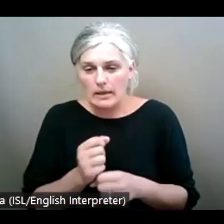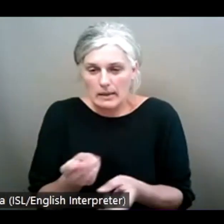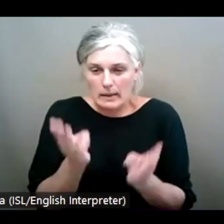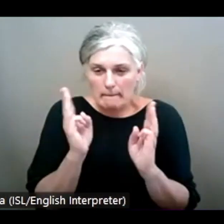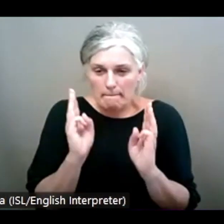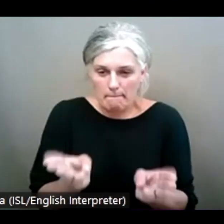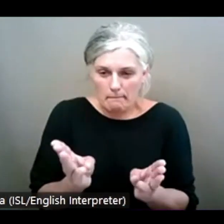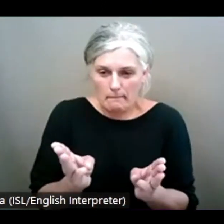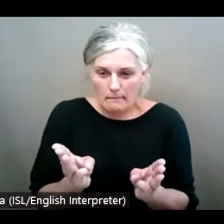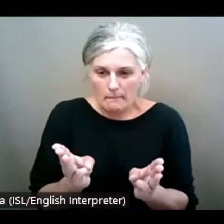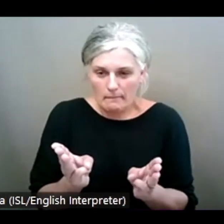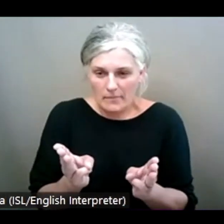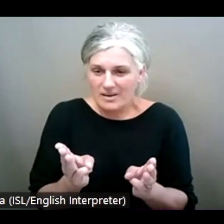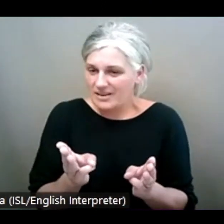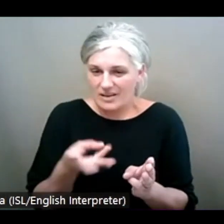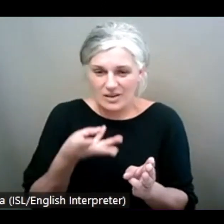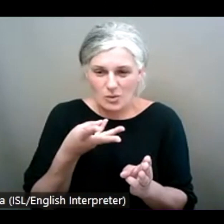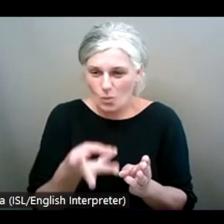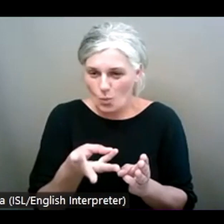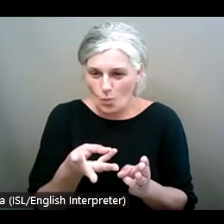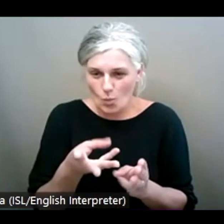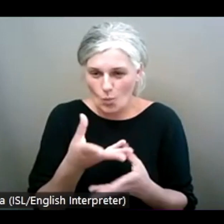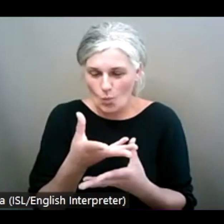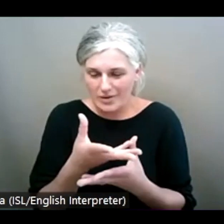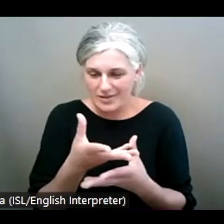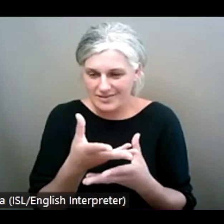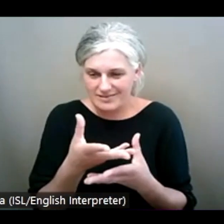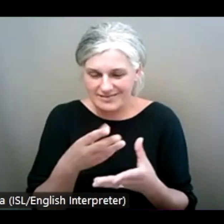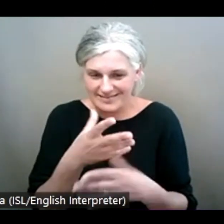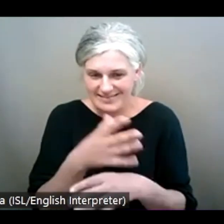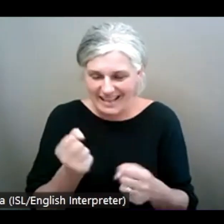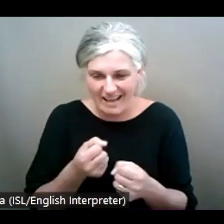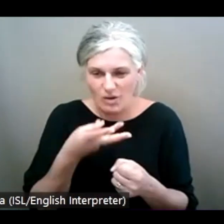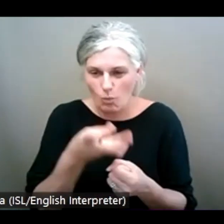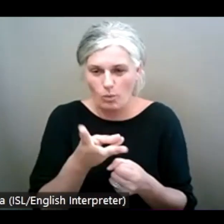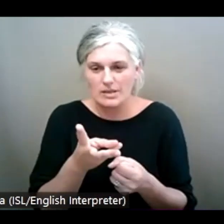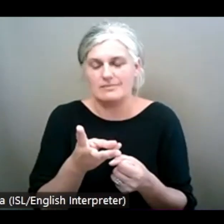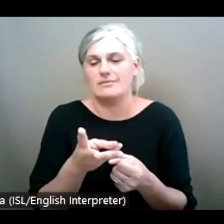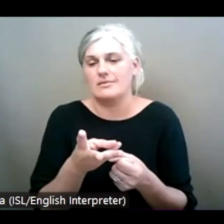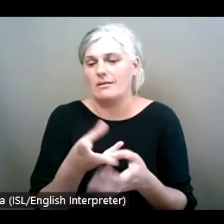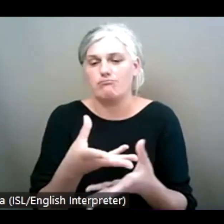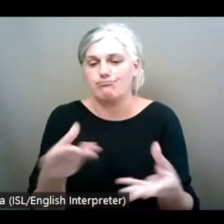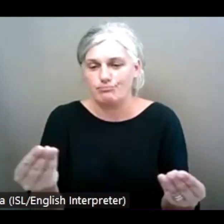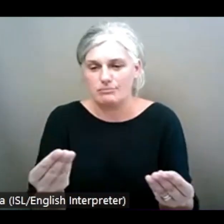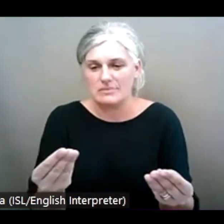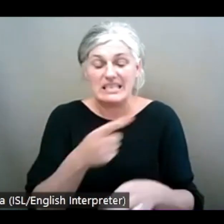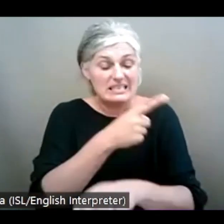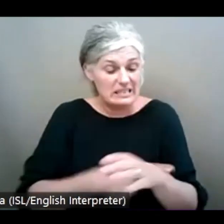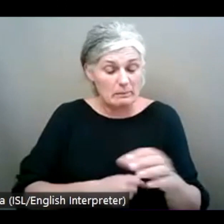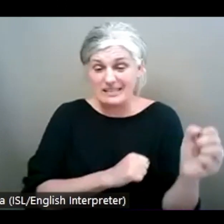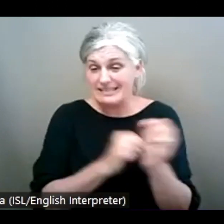be will never relinquish their power. Disability services will